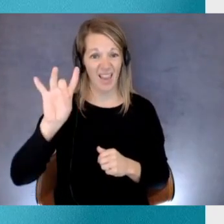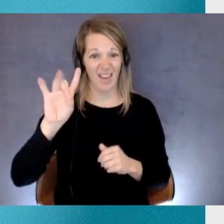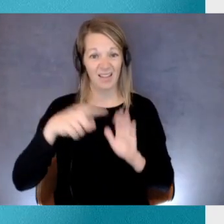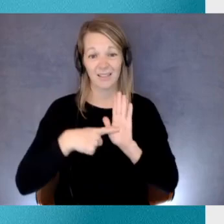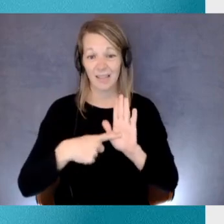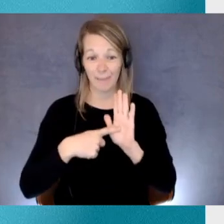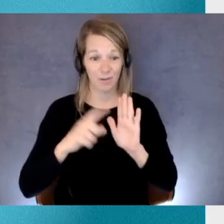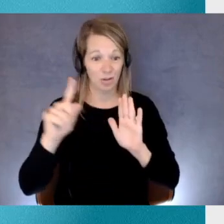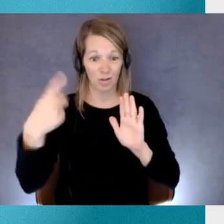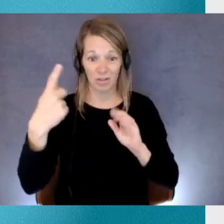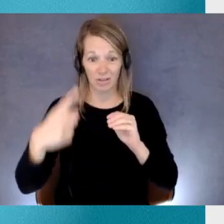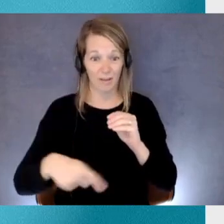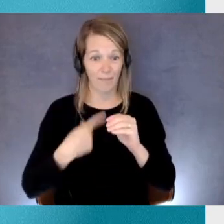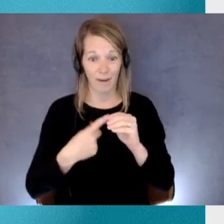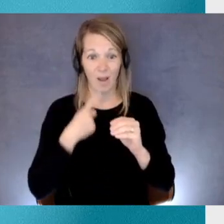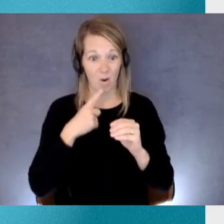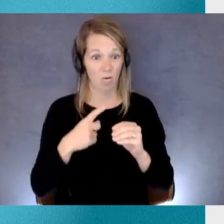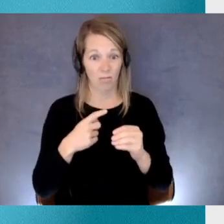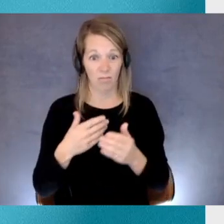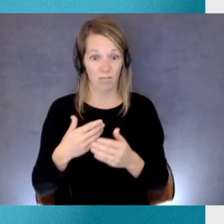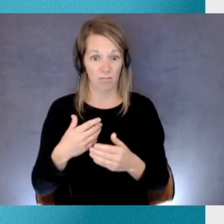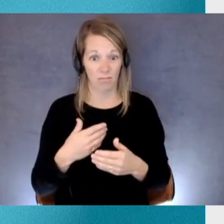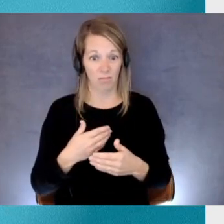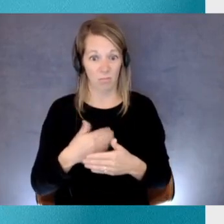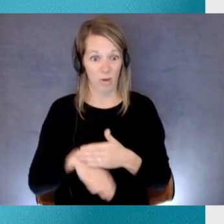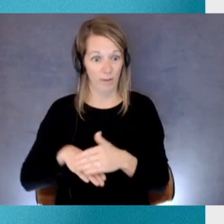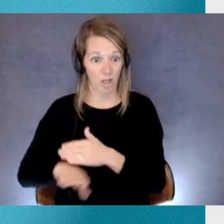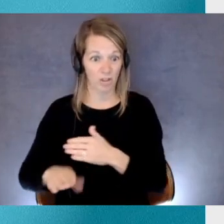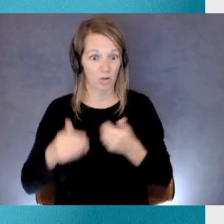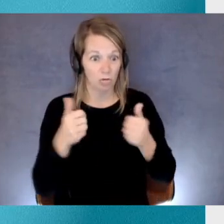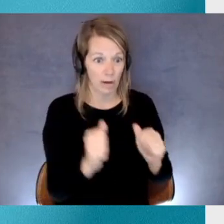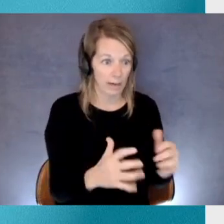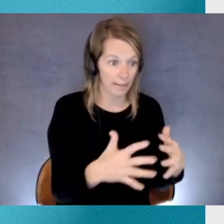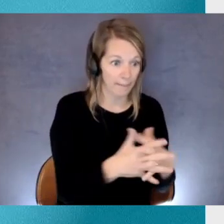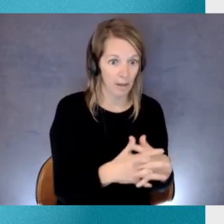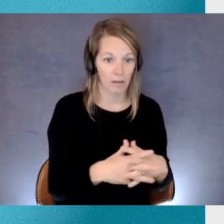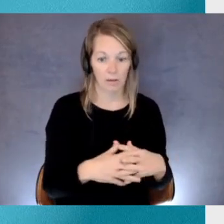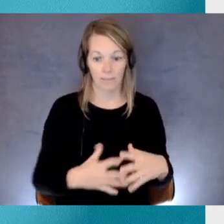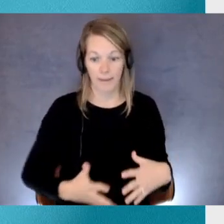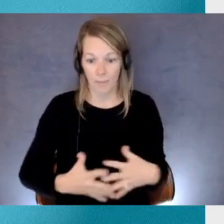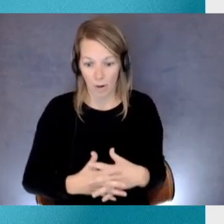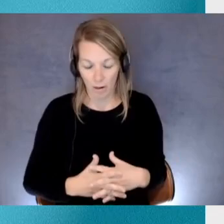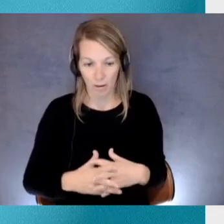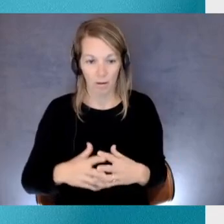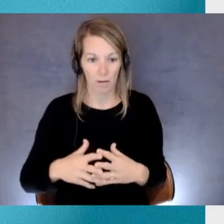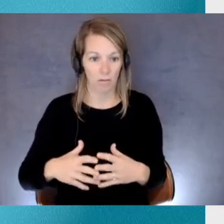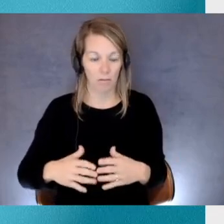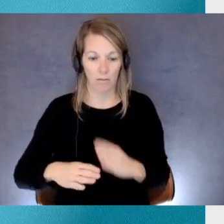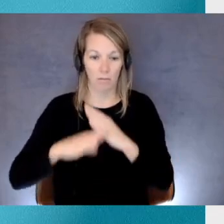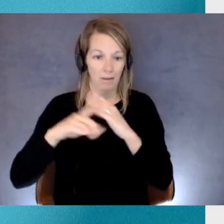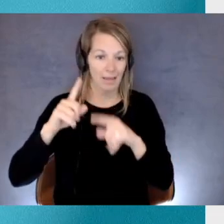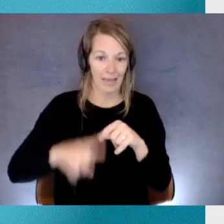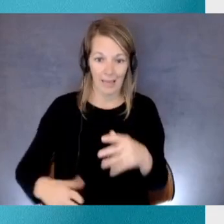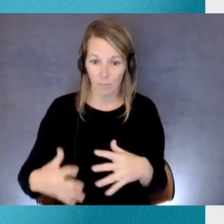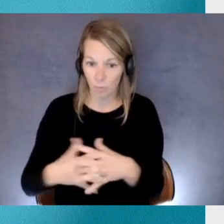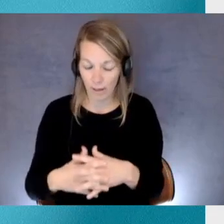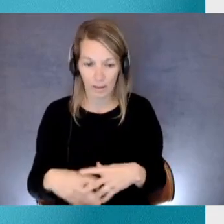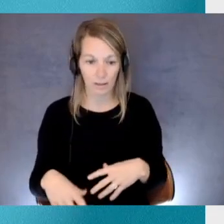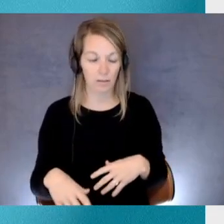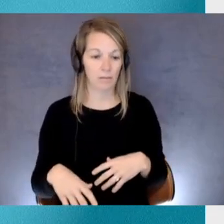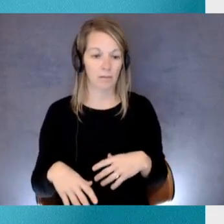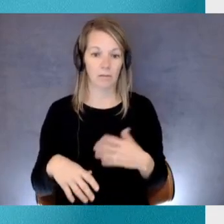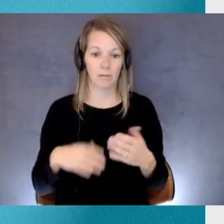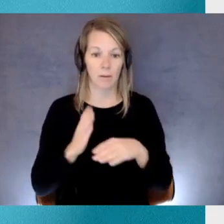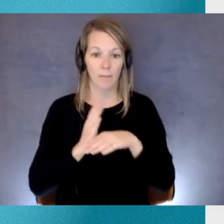just about reproduction. They're trying to get pregnant, being pregnant, inability to get pregnant, perinatal loss,